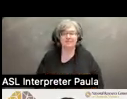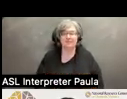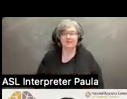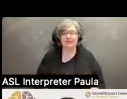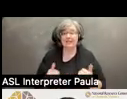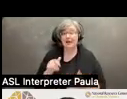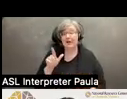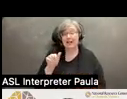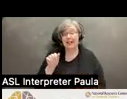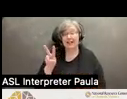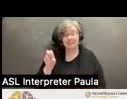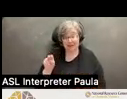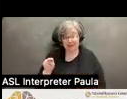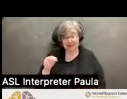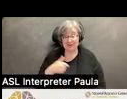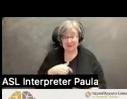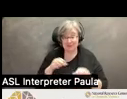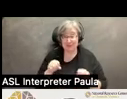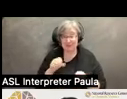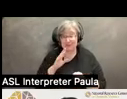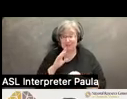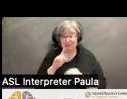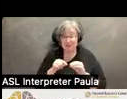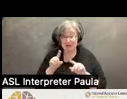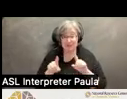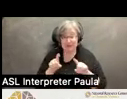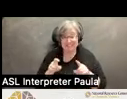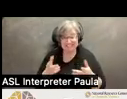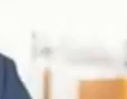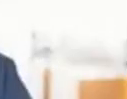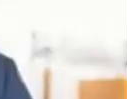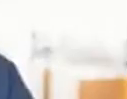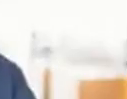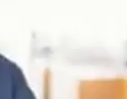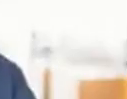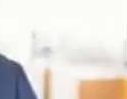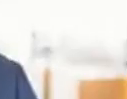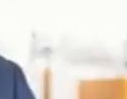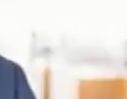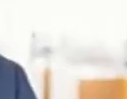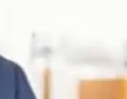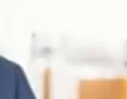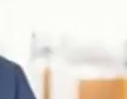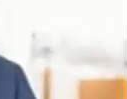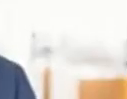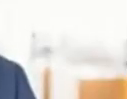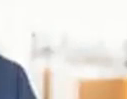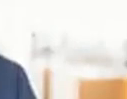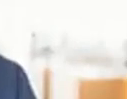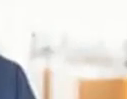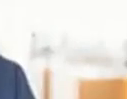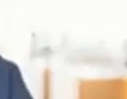here's our chance, Lavon, to talk about questions. Andrea, first of all, just thank you so very